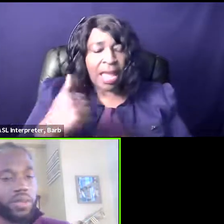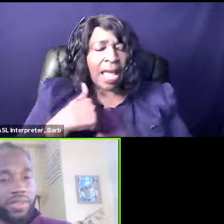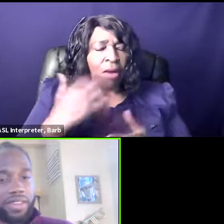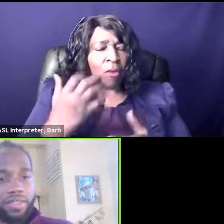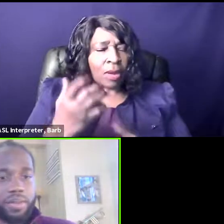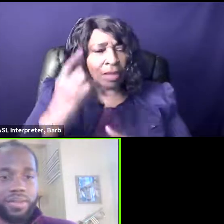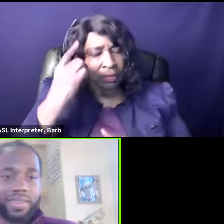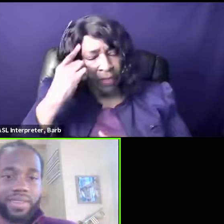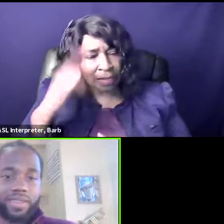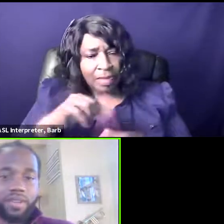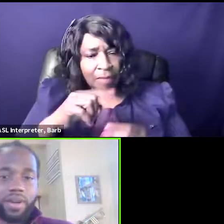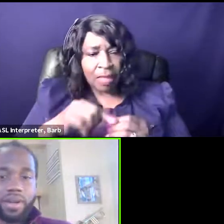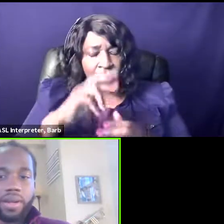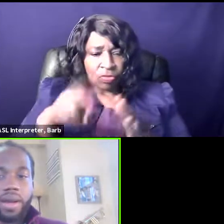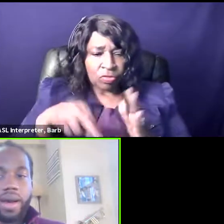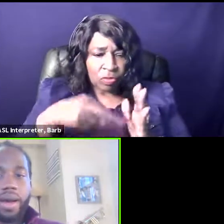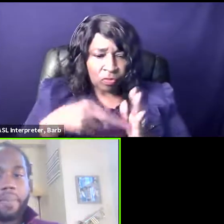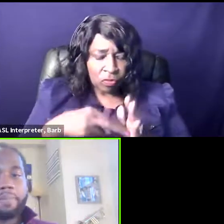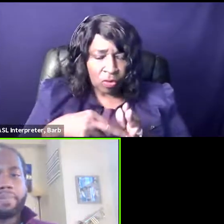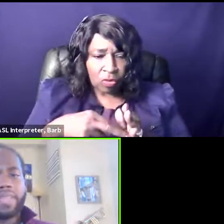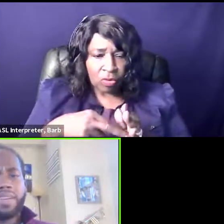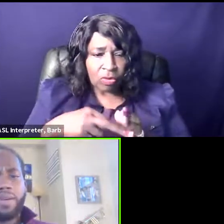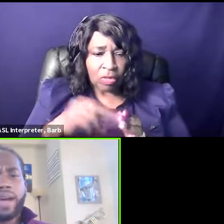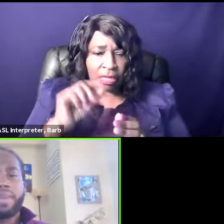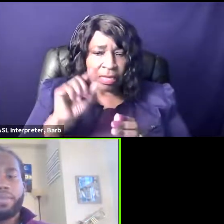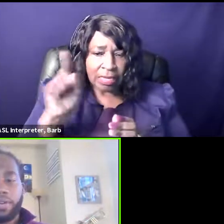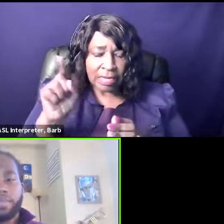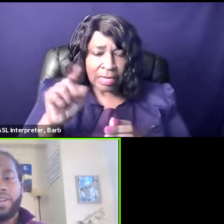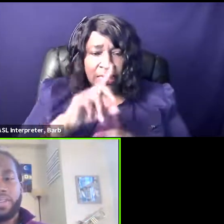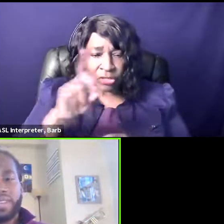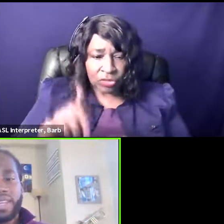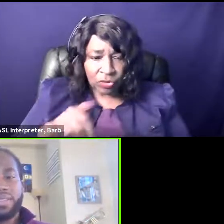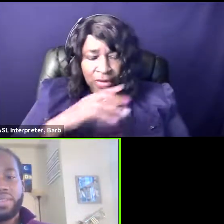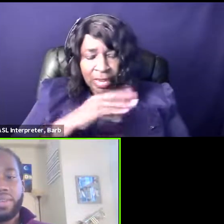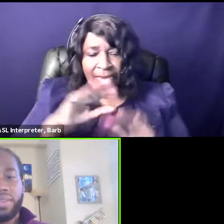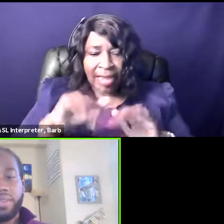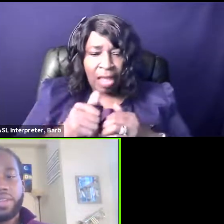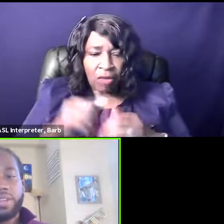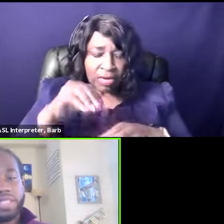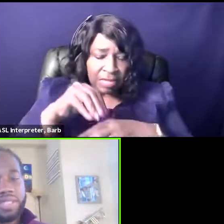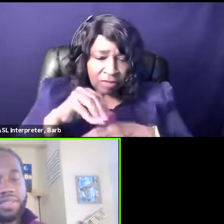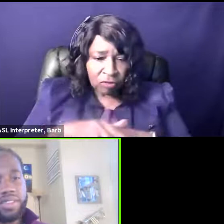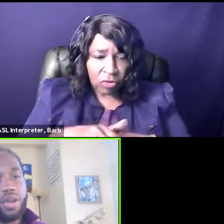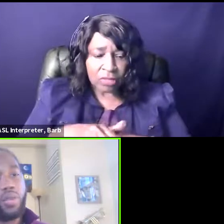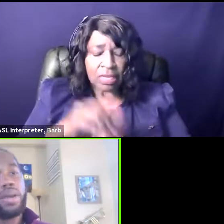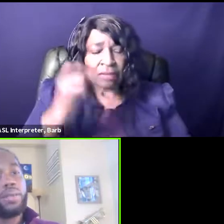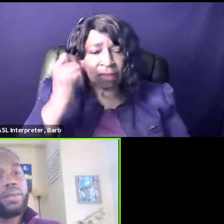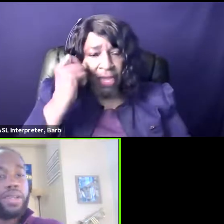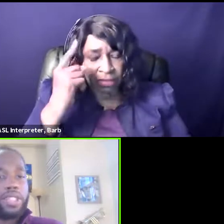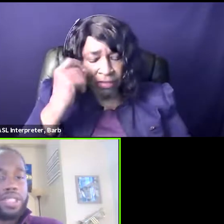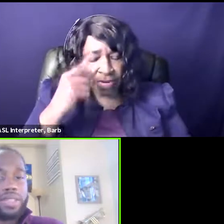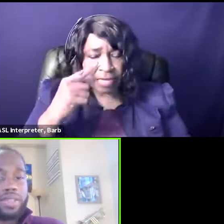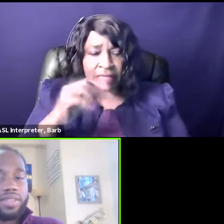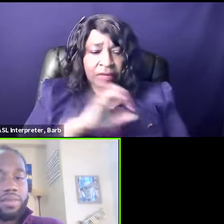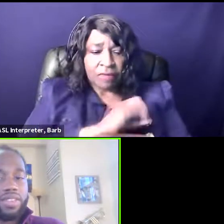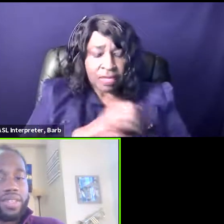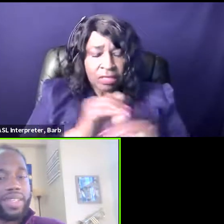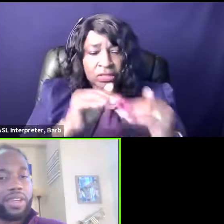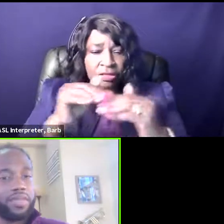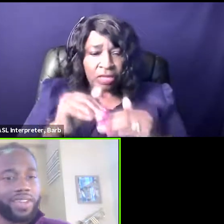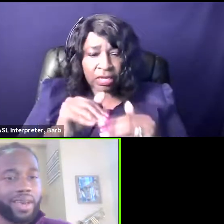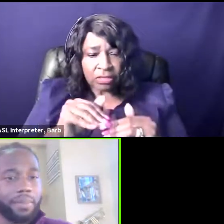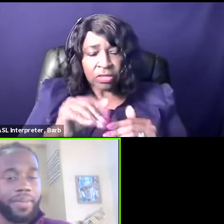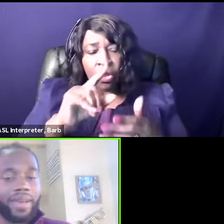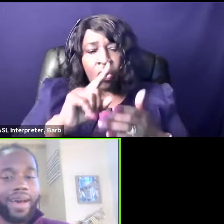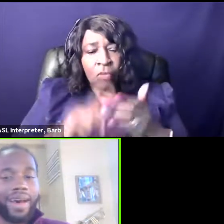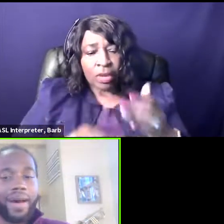about just the role of history, particularly in Detroit, and how that informs our understandings of energy justice. What would energy consumption look